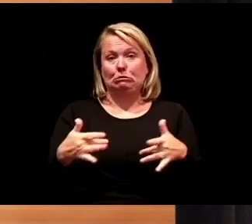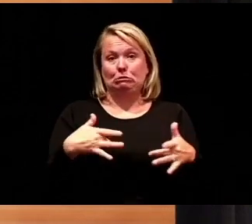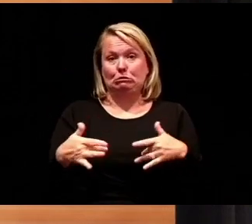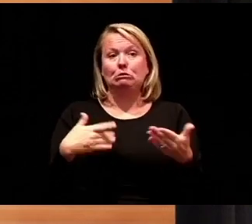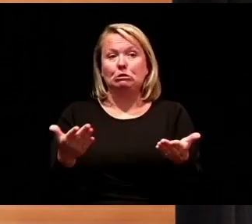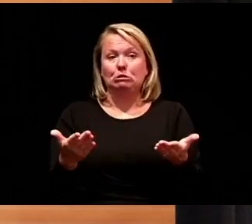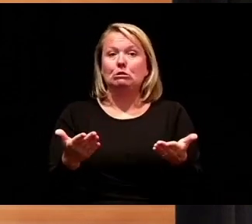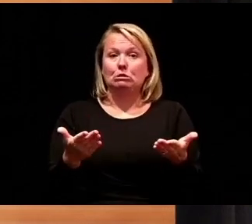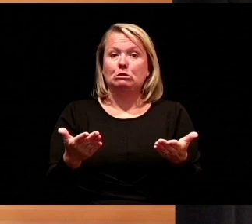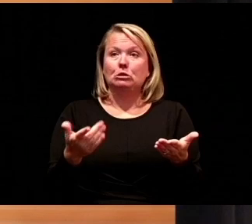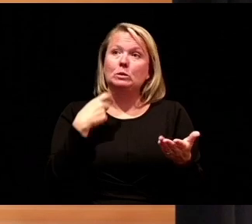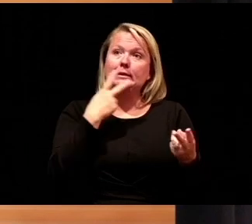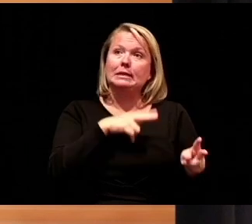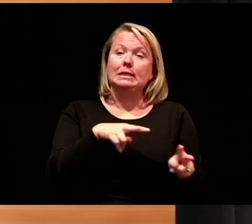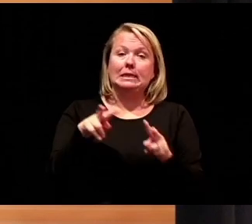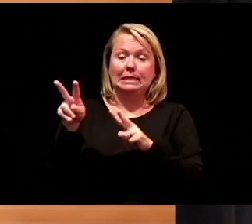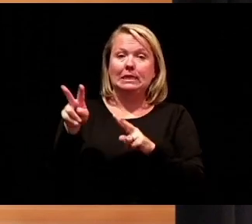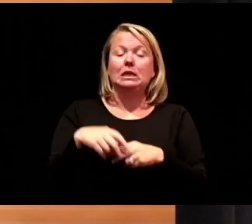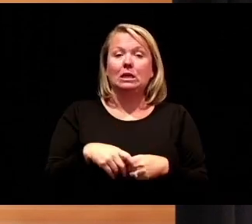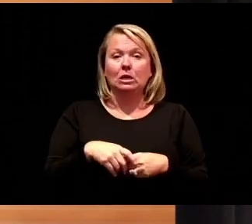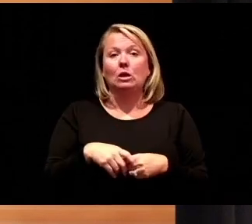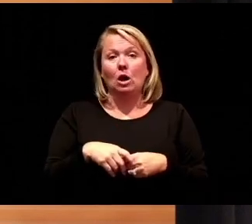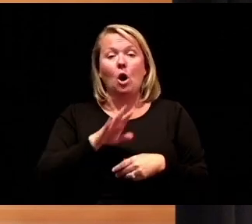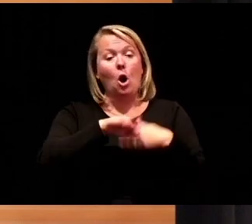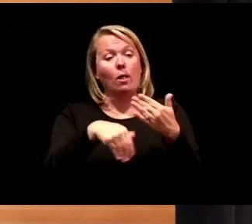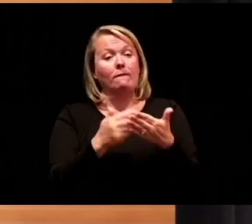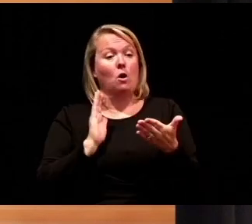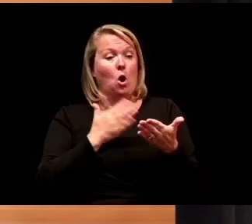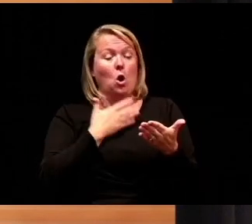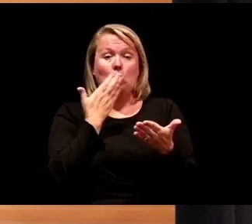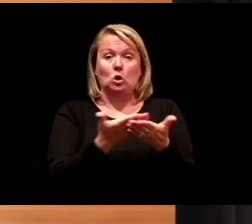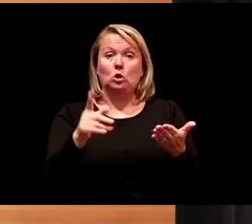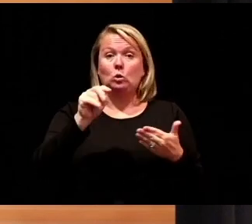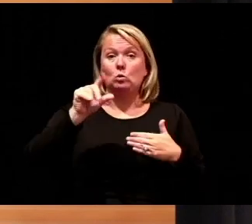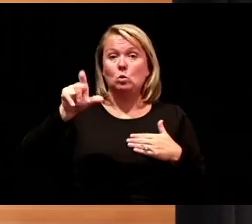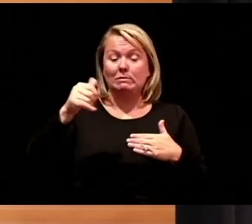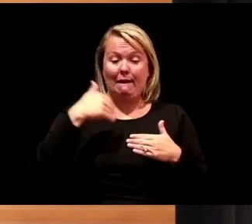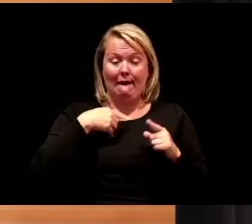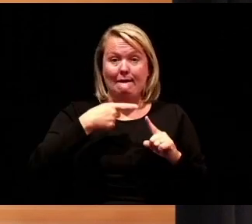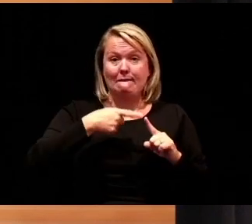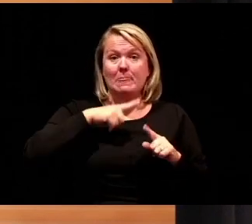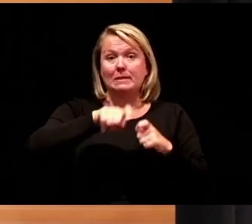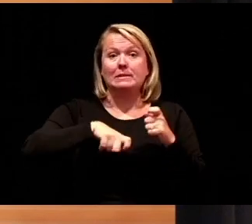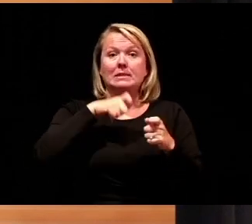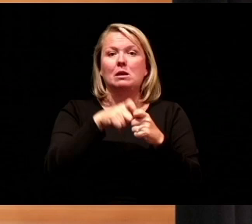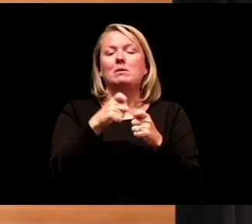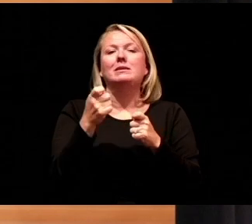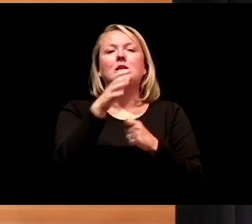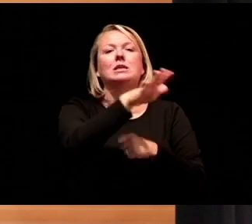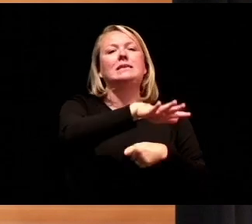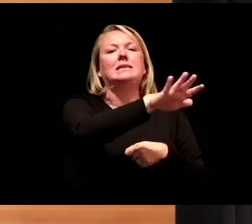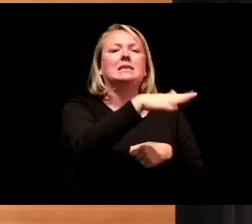to discriminate against the size of a family. That makes no sense, but you can, as it turns